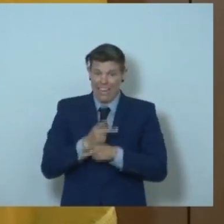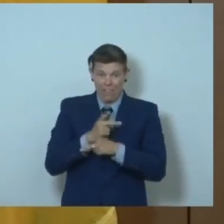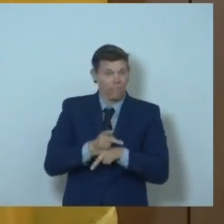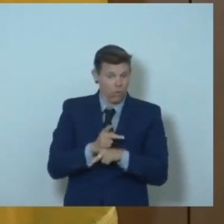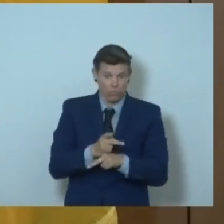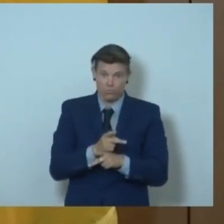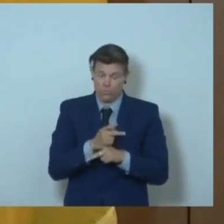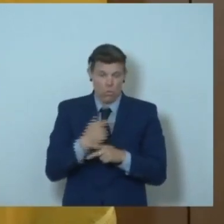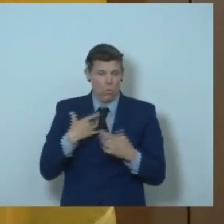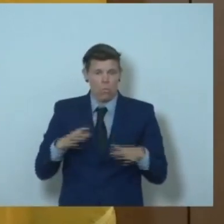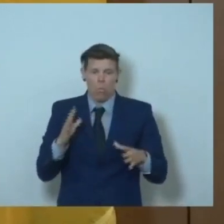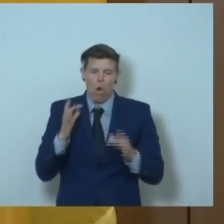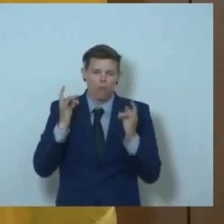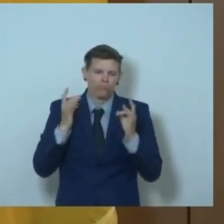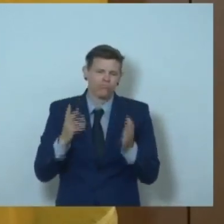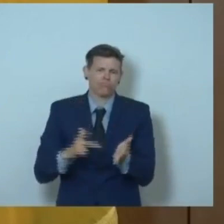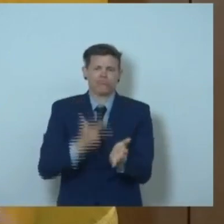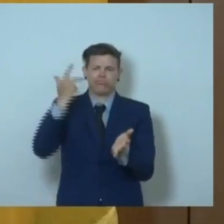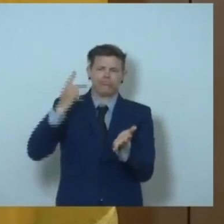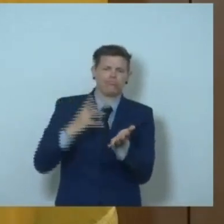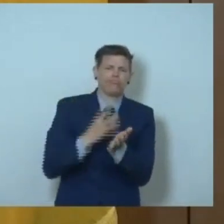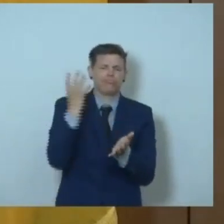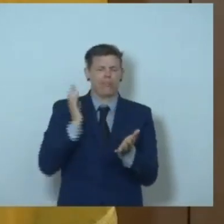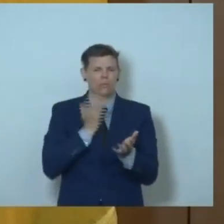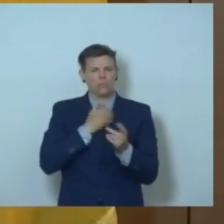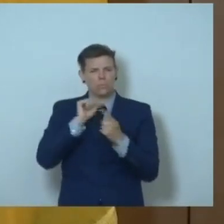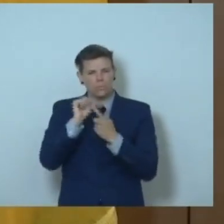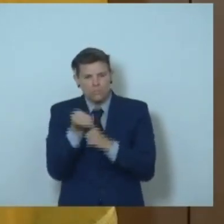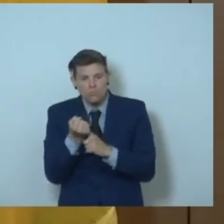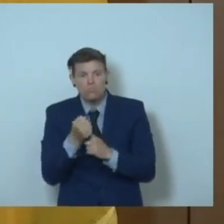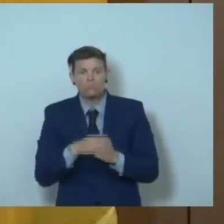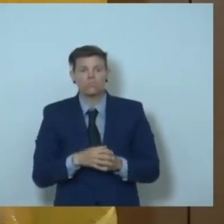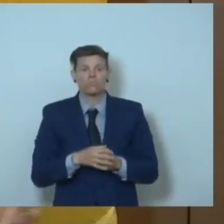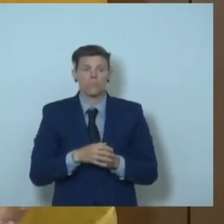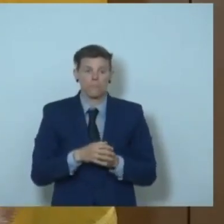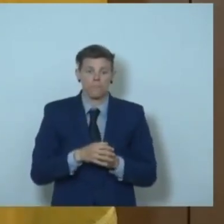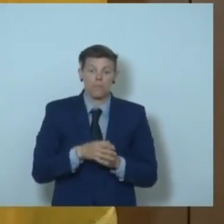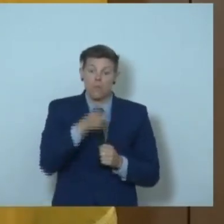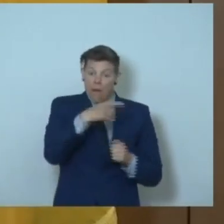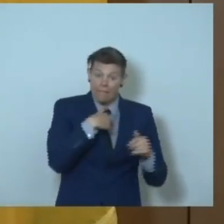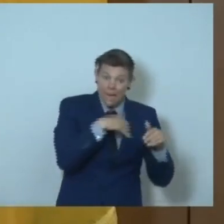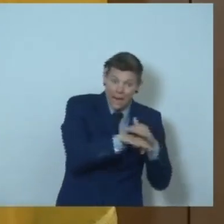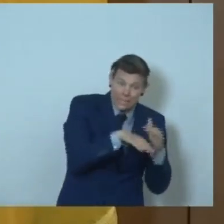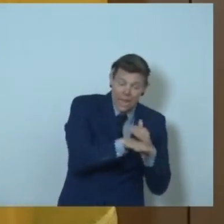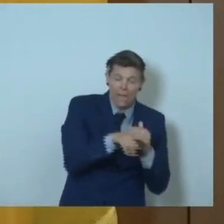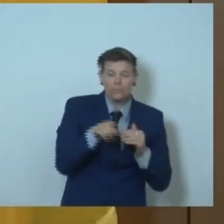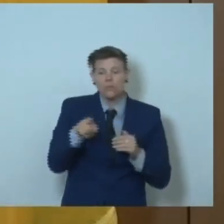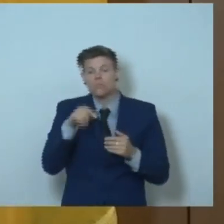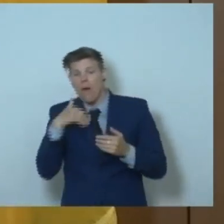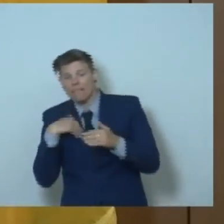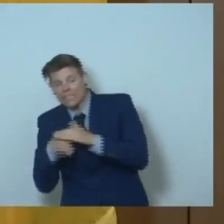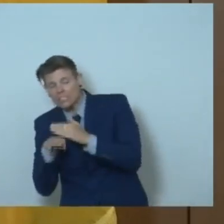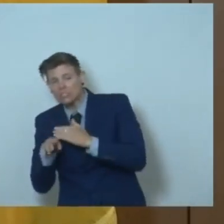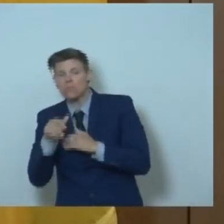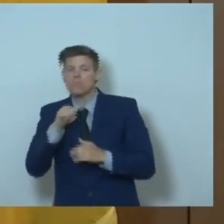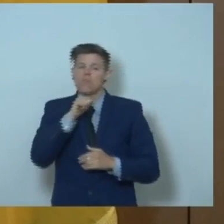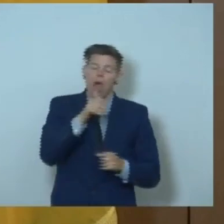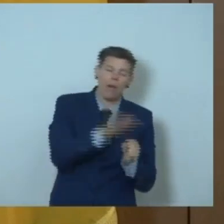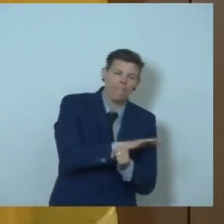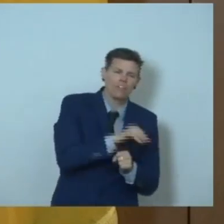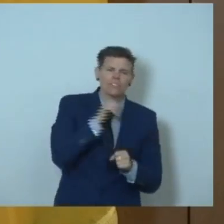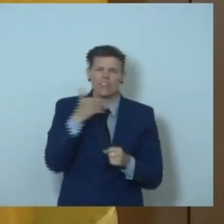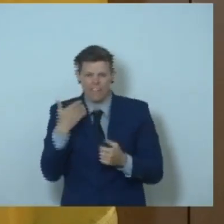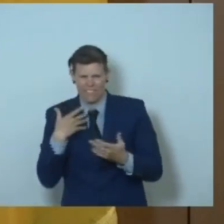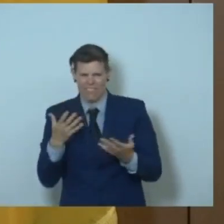situation where some people have access, some people don't, some people have coverage, some people don't. Some folks are then get surprise billing